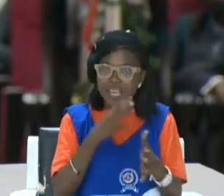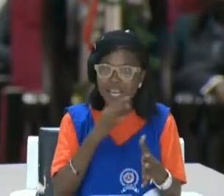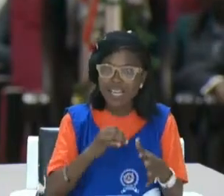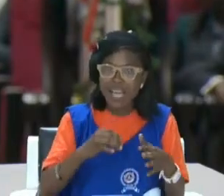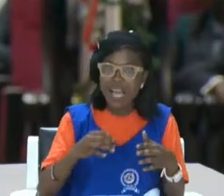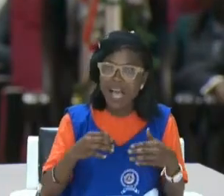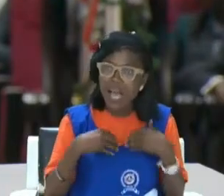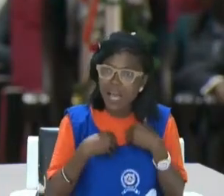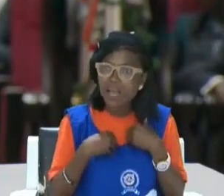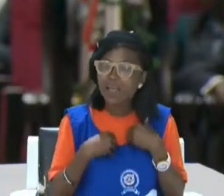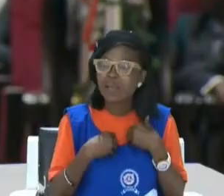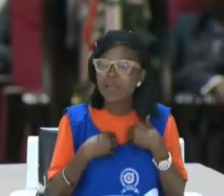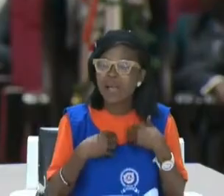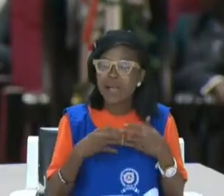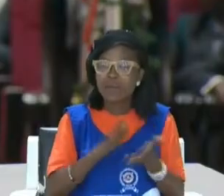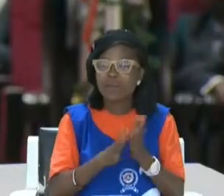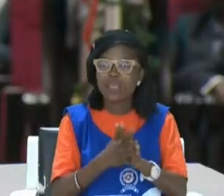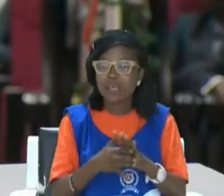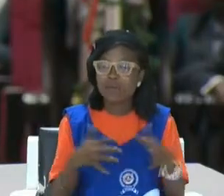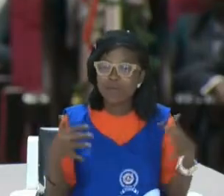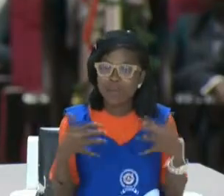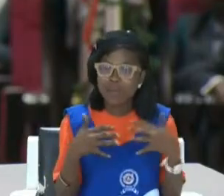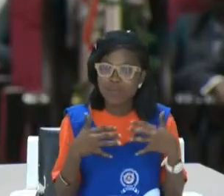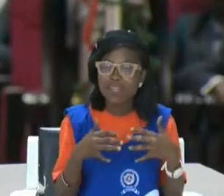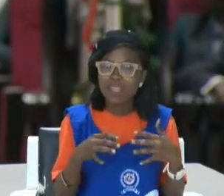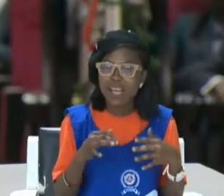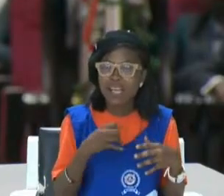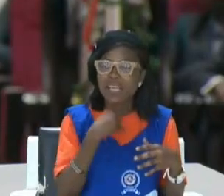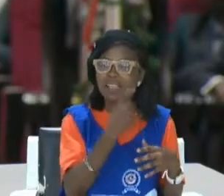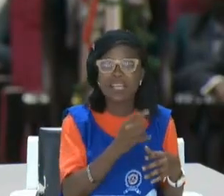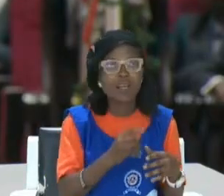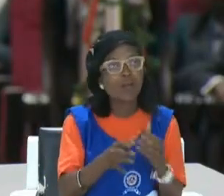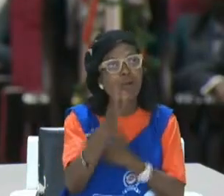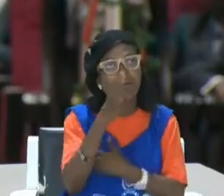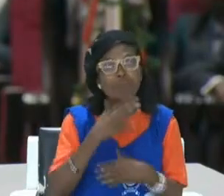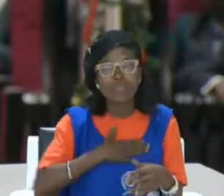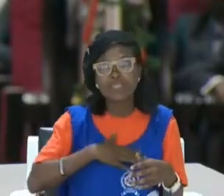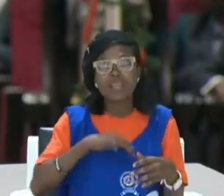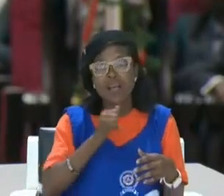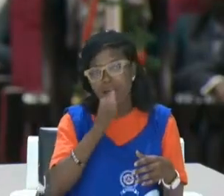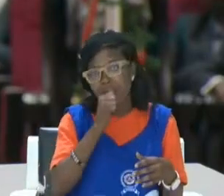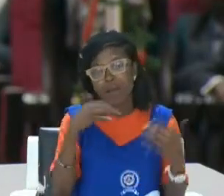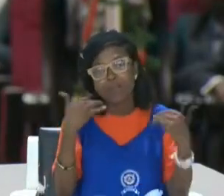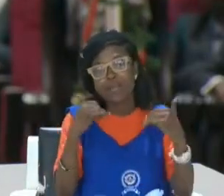And I said, God, I'm joking, oh, please. The original 50 was enough.